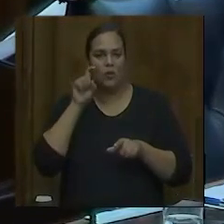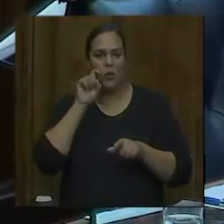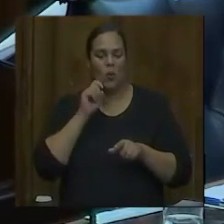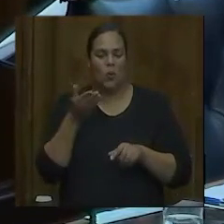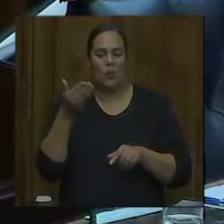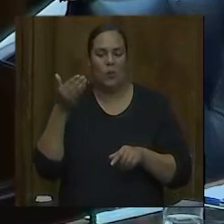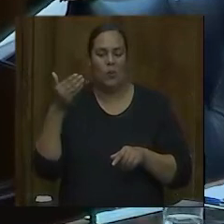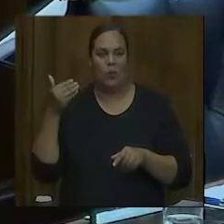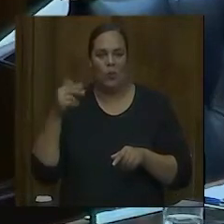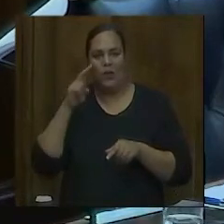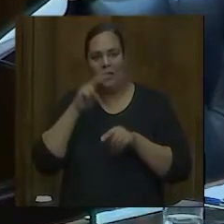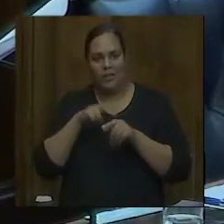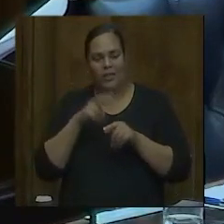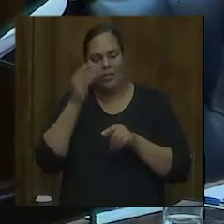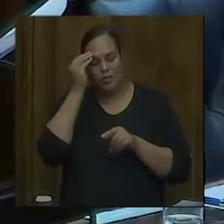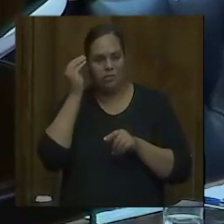of